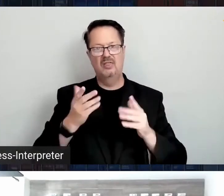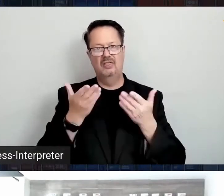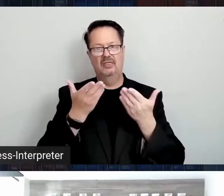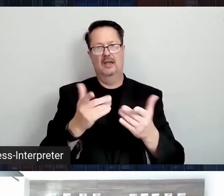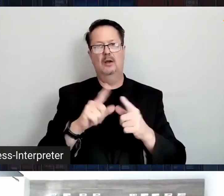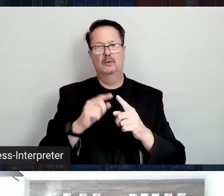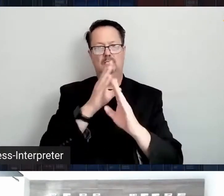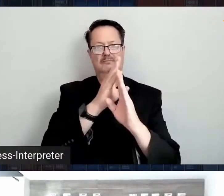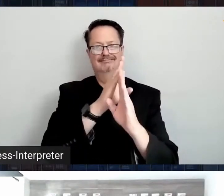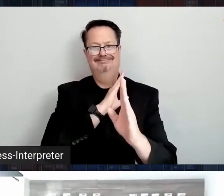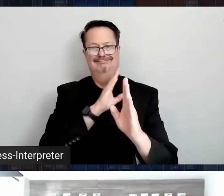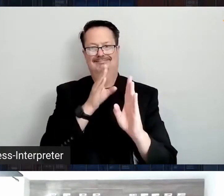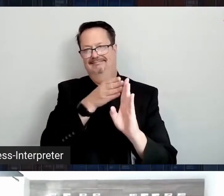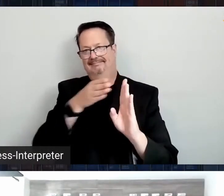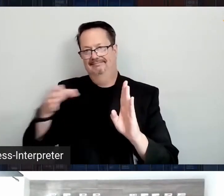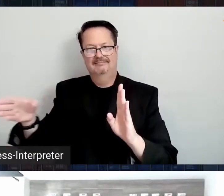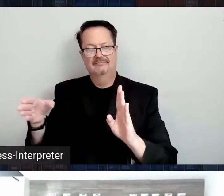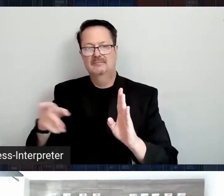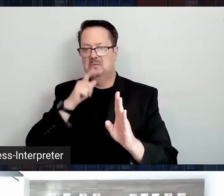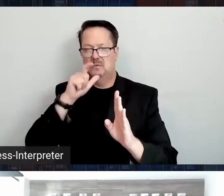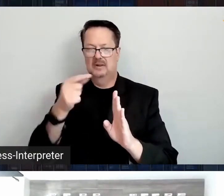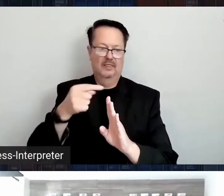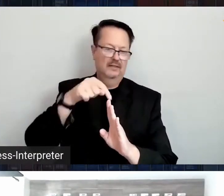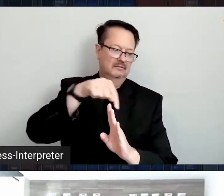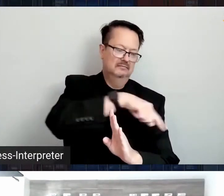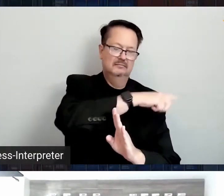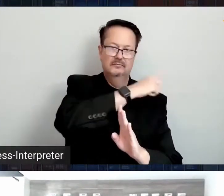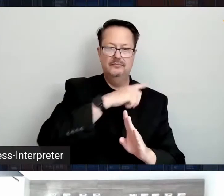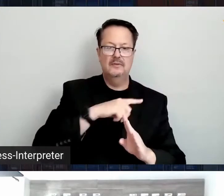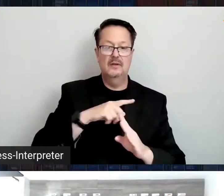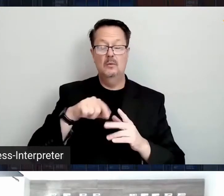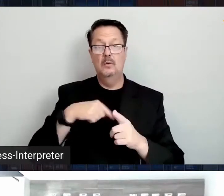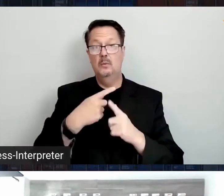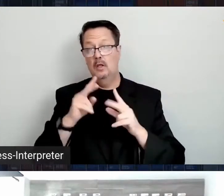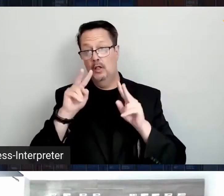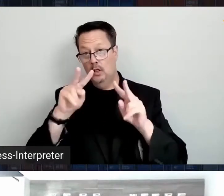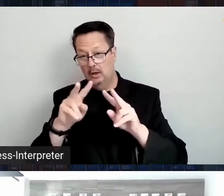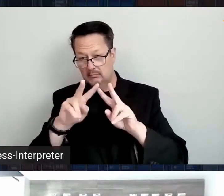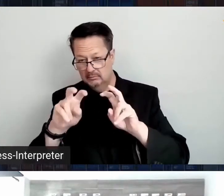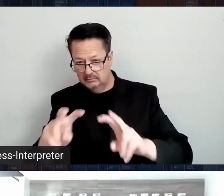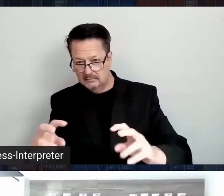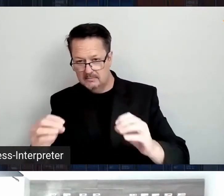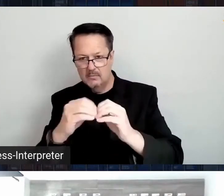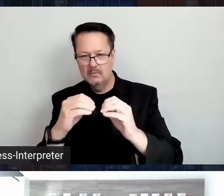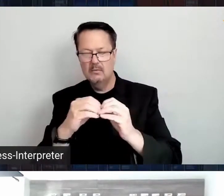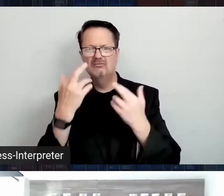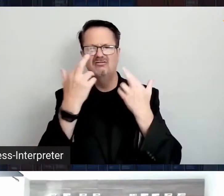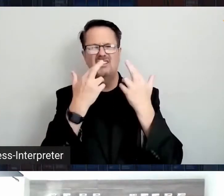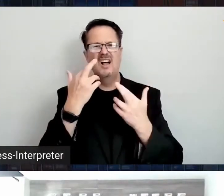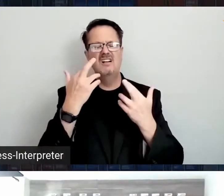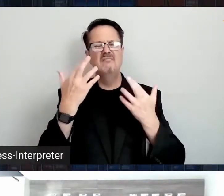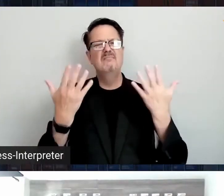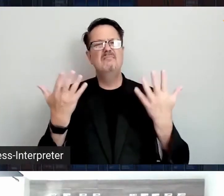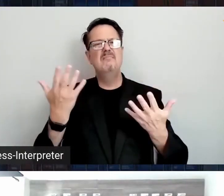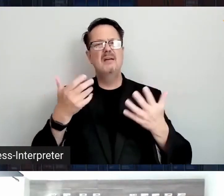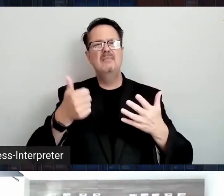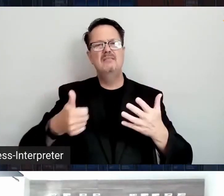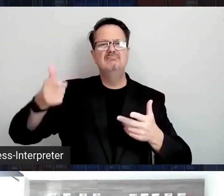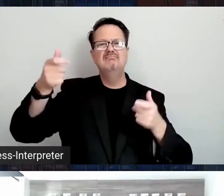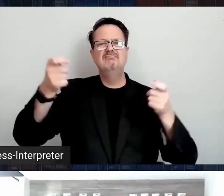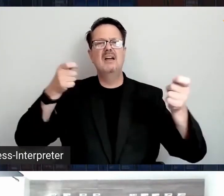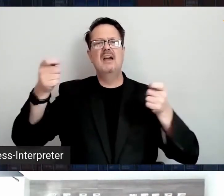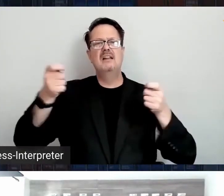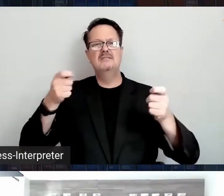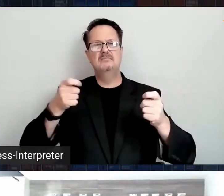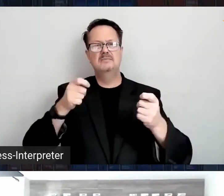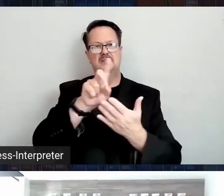that off. And then when you look at it even further, we decide that, hey, maybe the management constructs for this don't